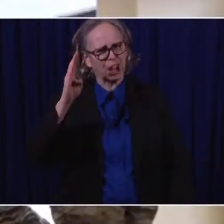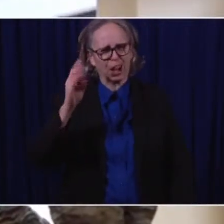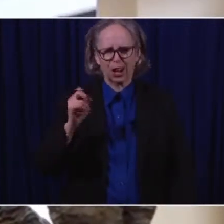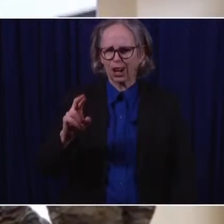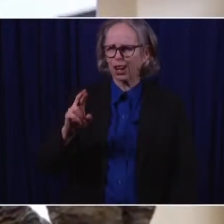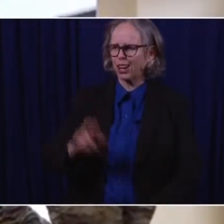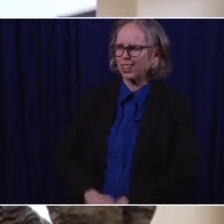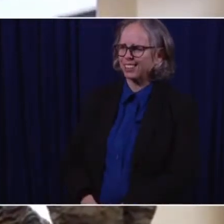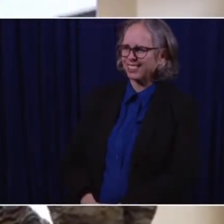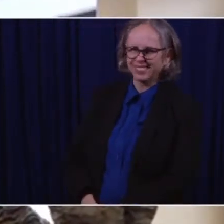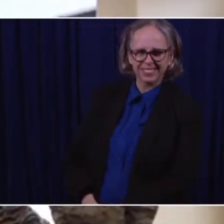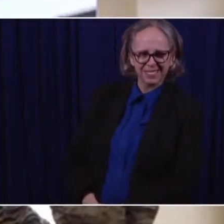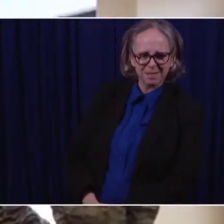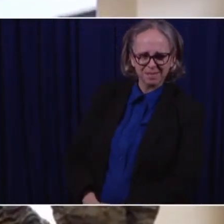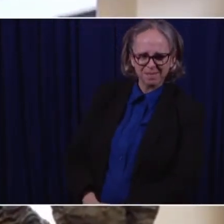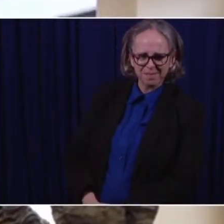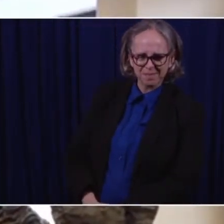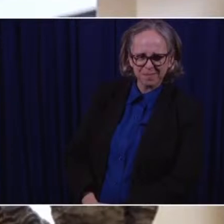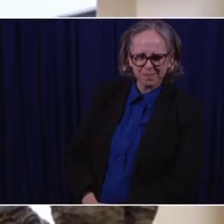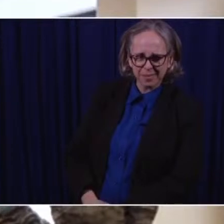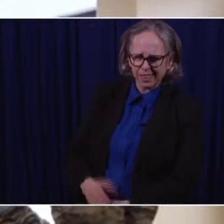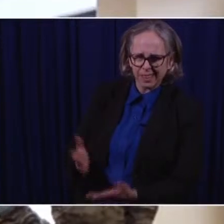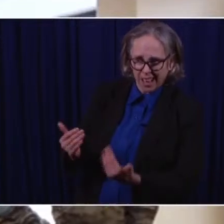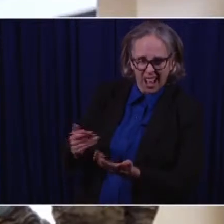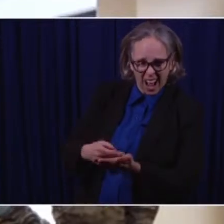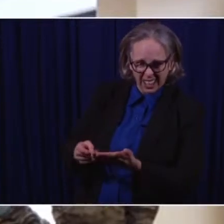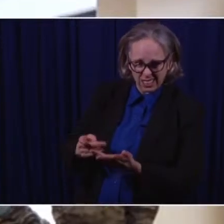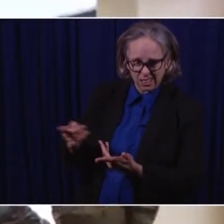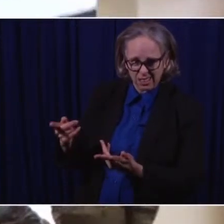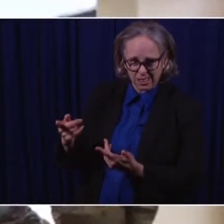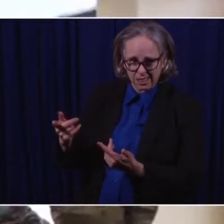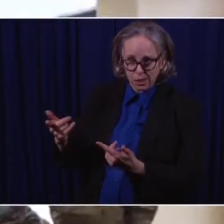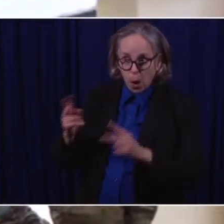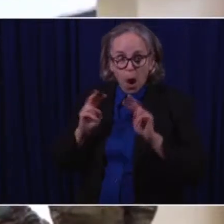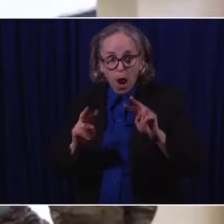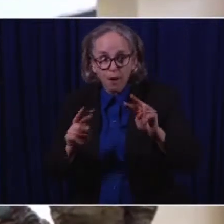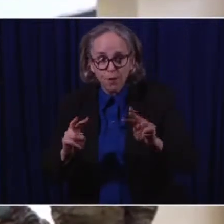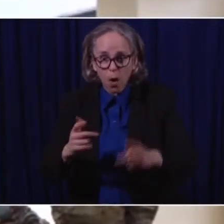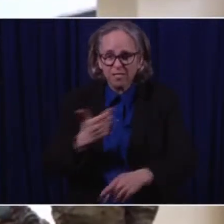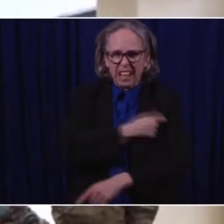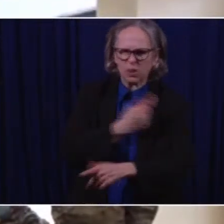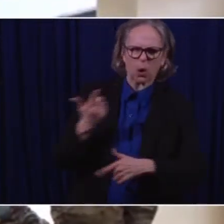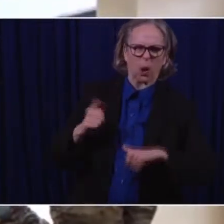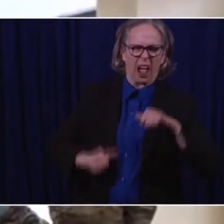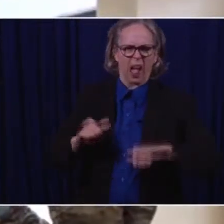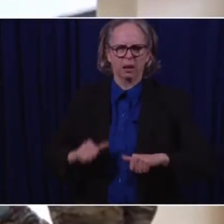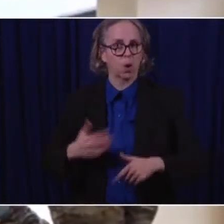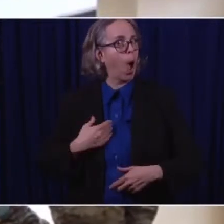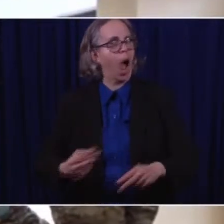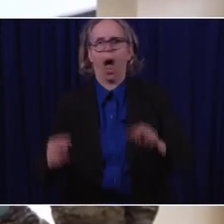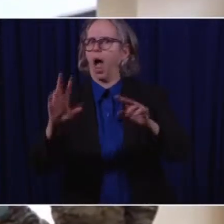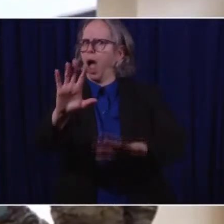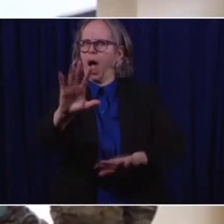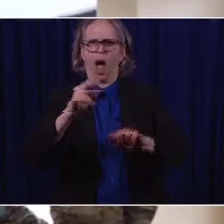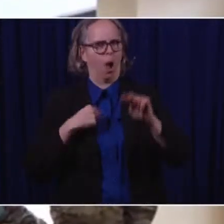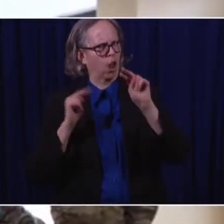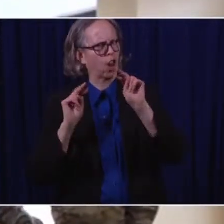Tell me the truth. Are you looking forward to this or not? Yes, because I want to start getting out of the